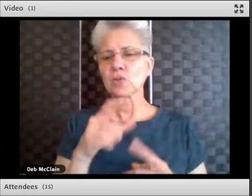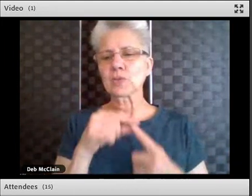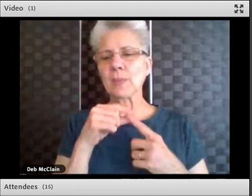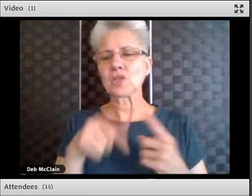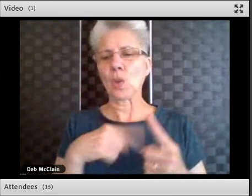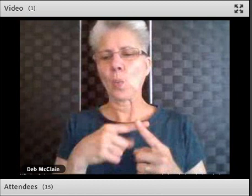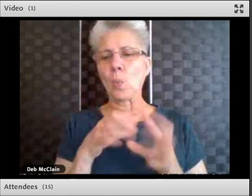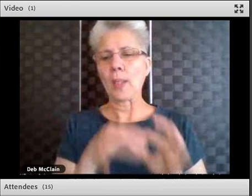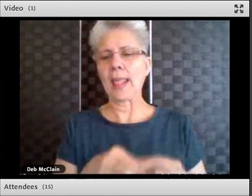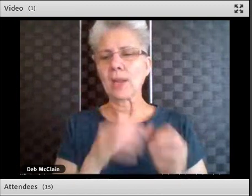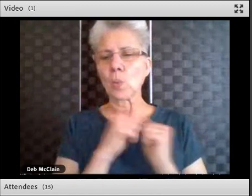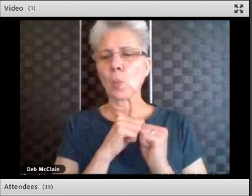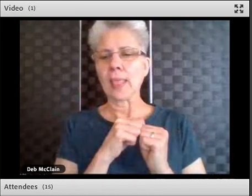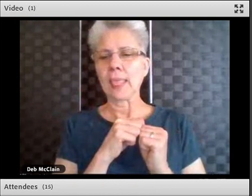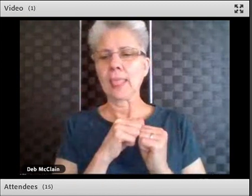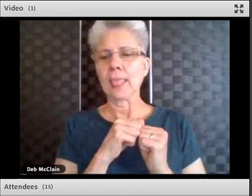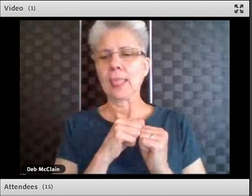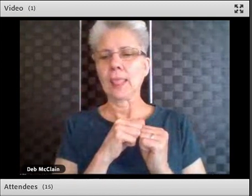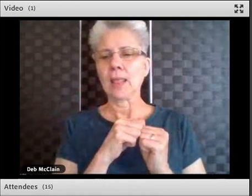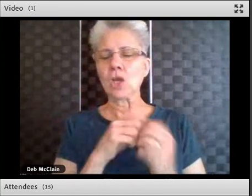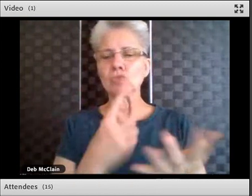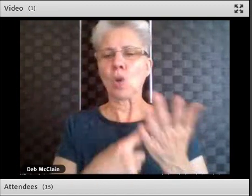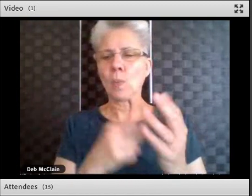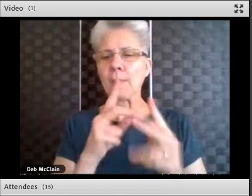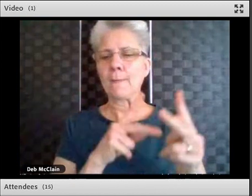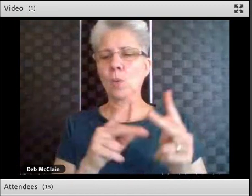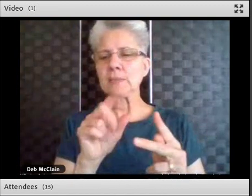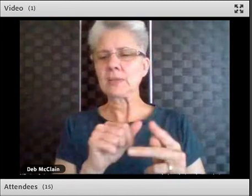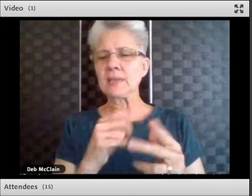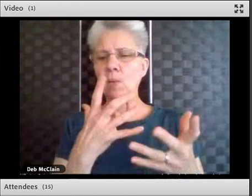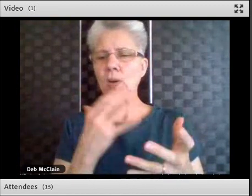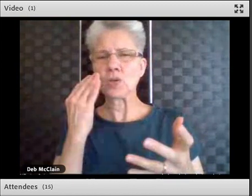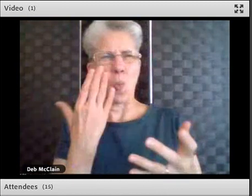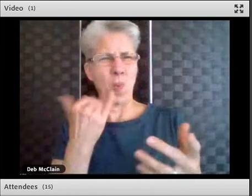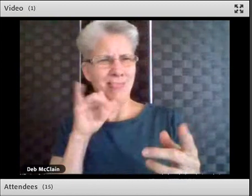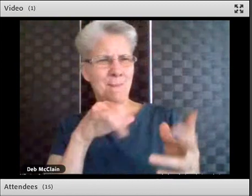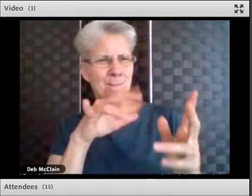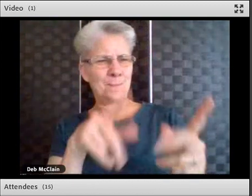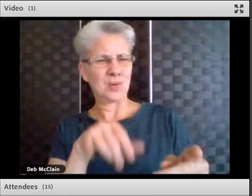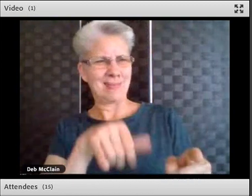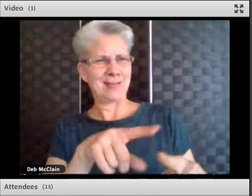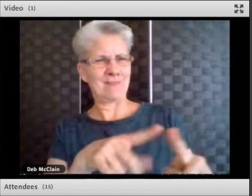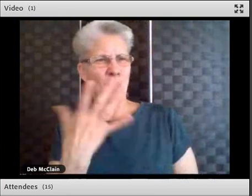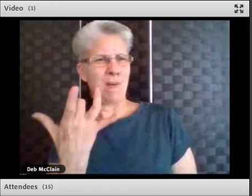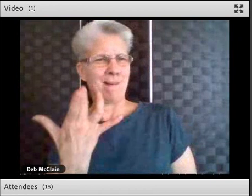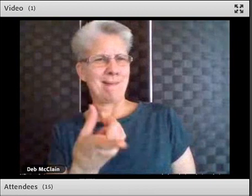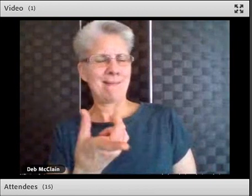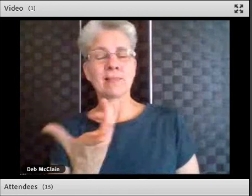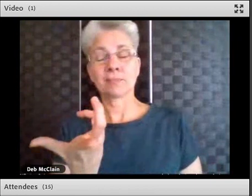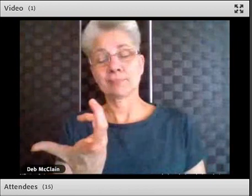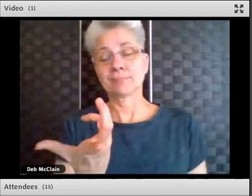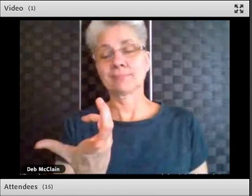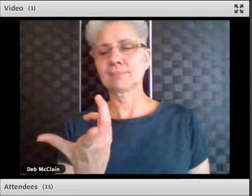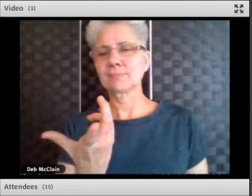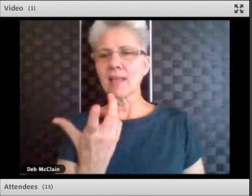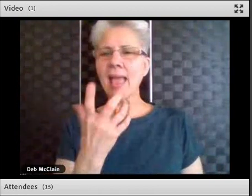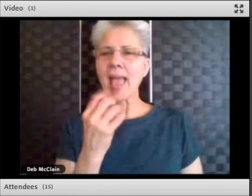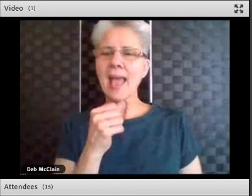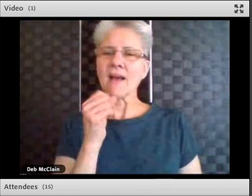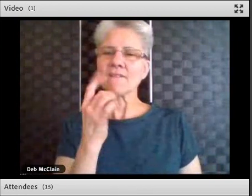comes to approaching people with disabilities, because they want to know why that person is different. And